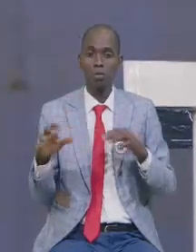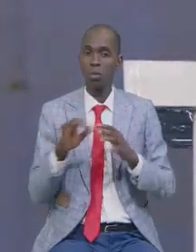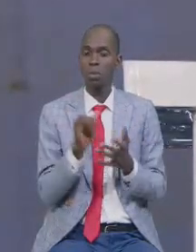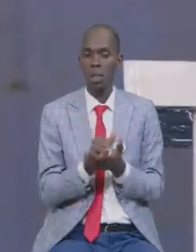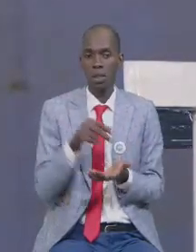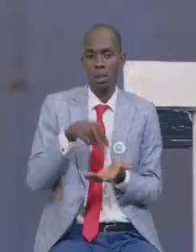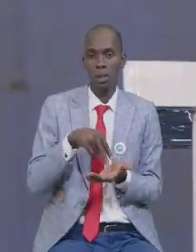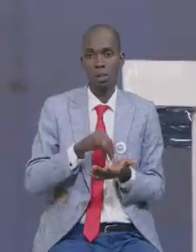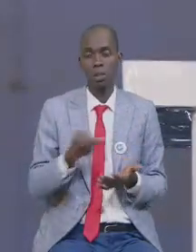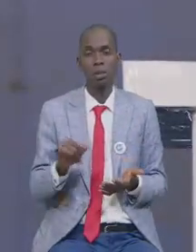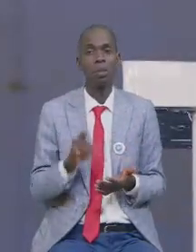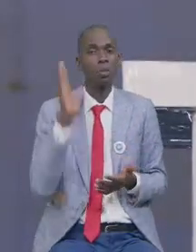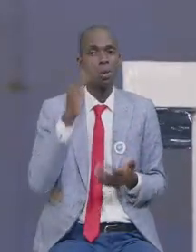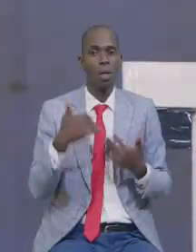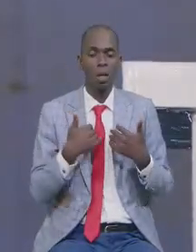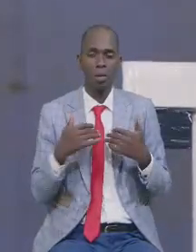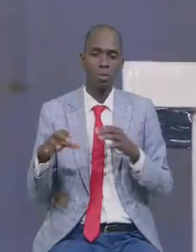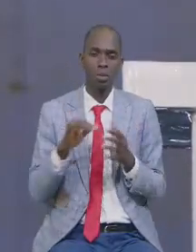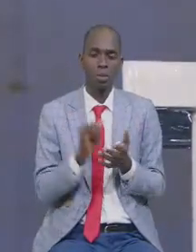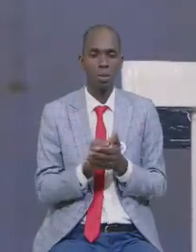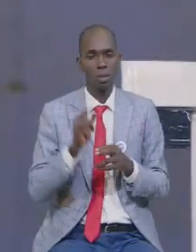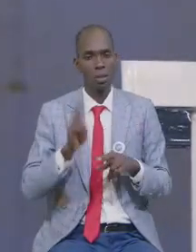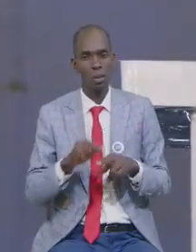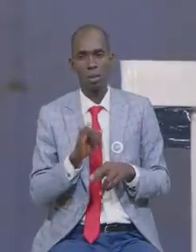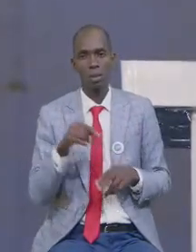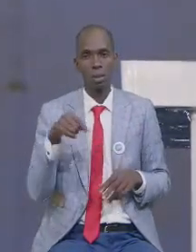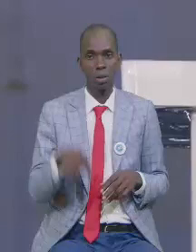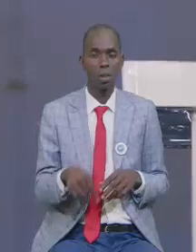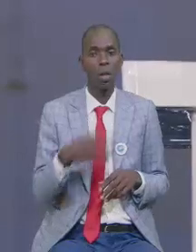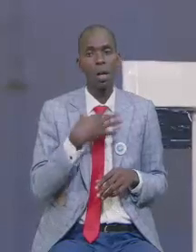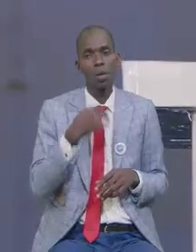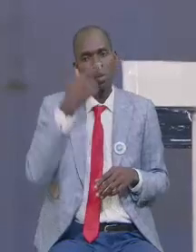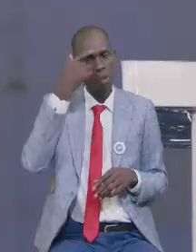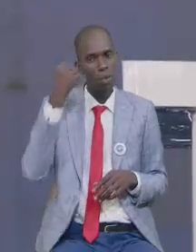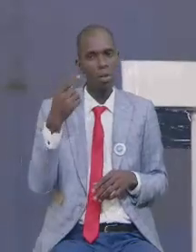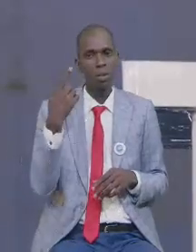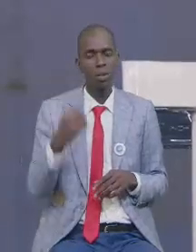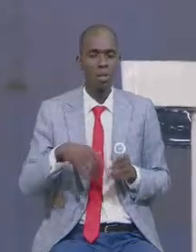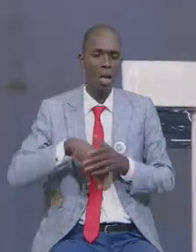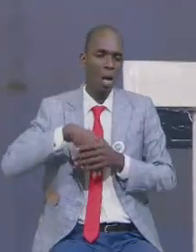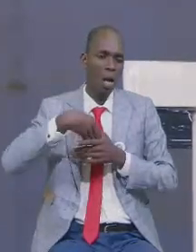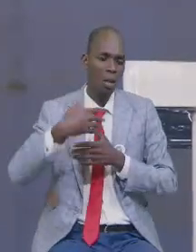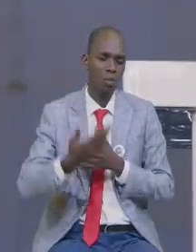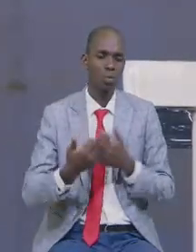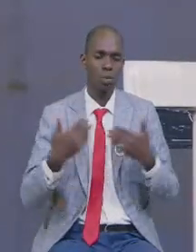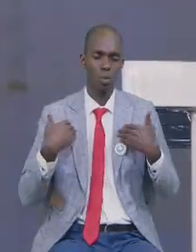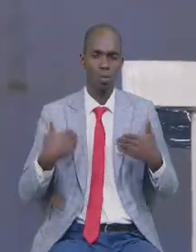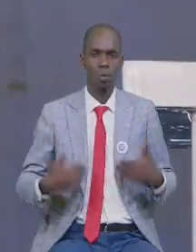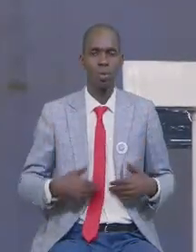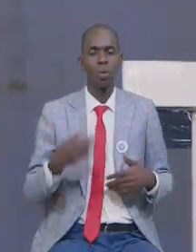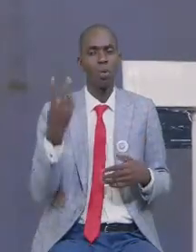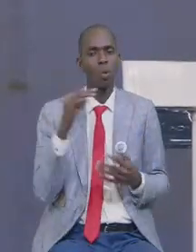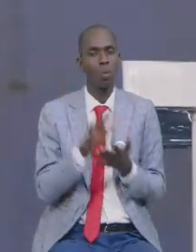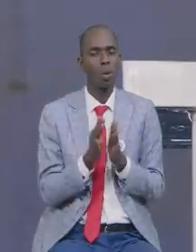He could have done that sitting down. And because the outward body was getting weaker and